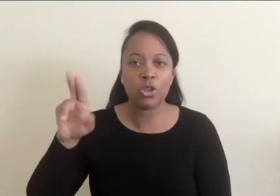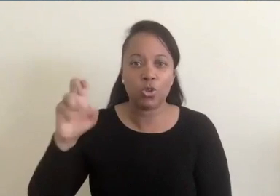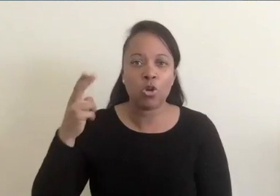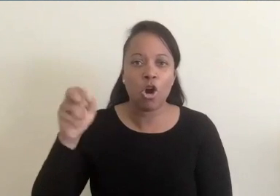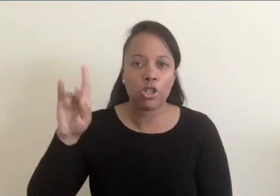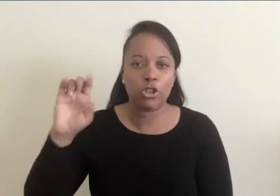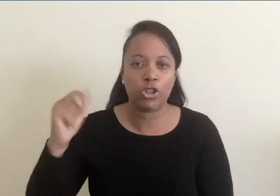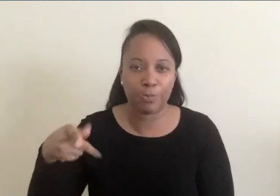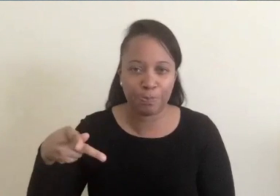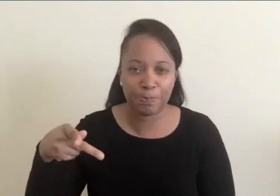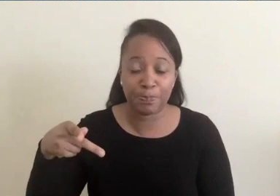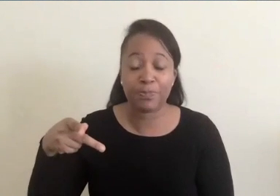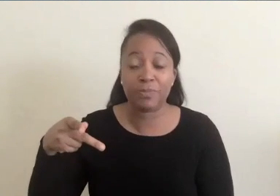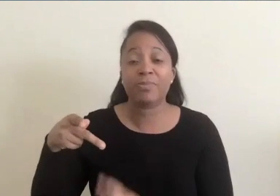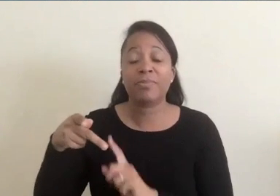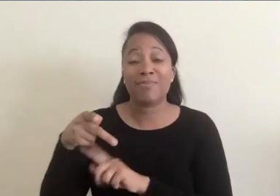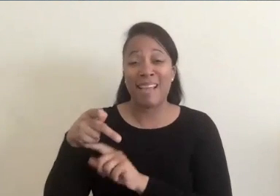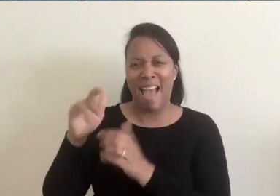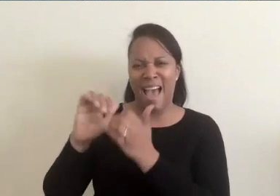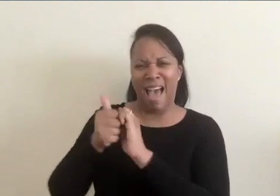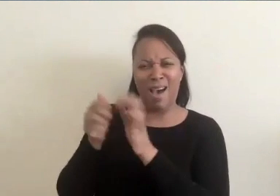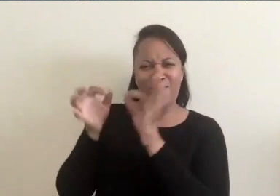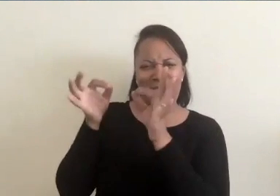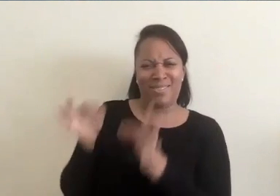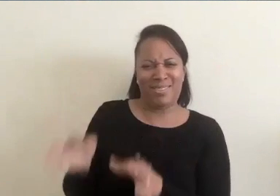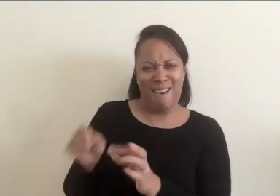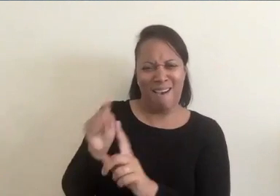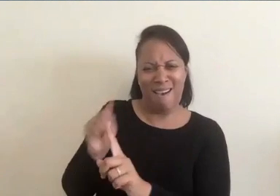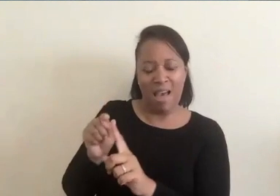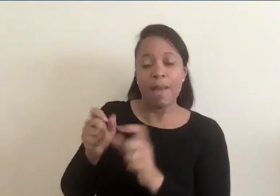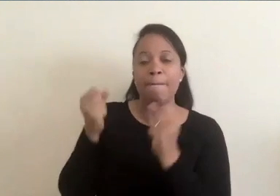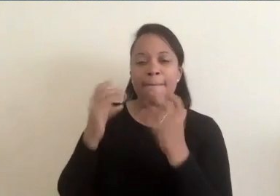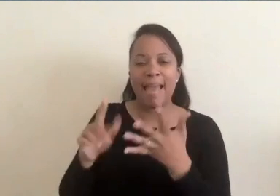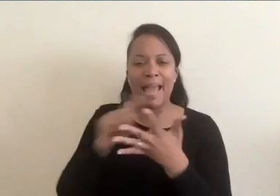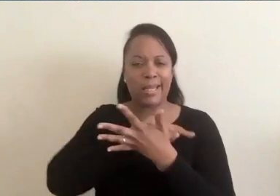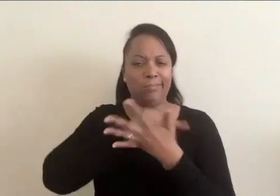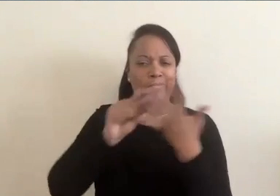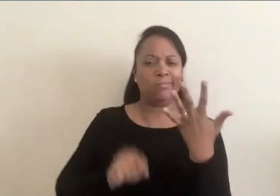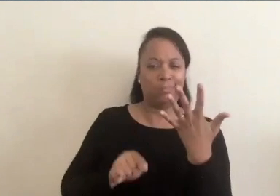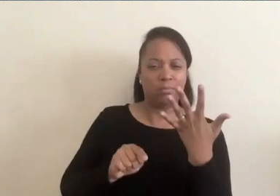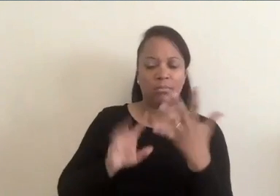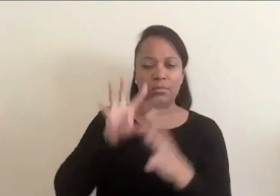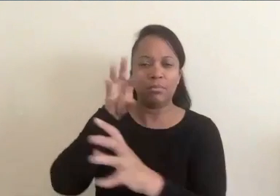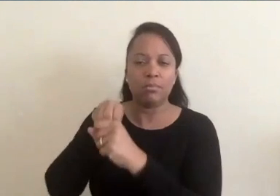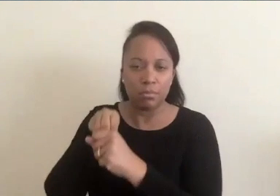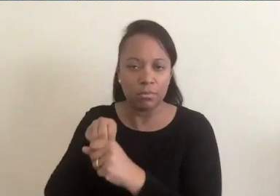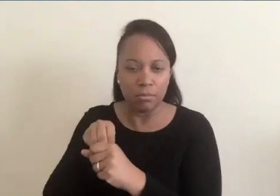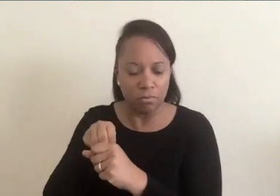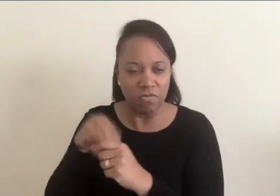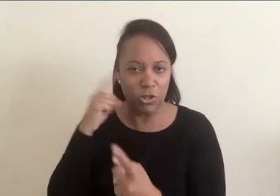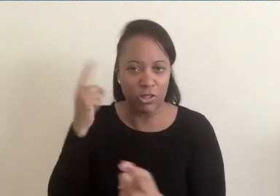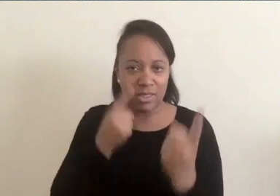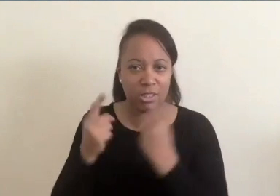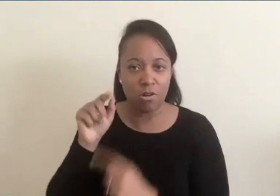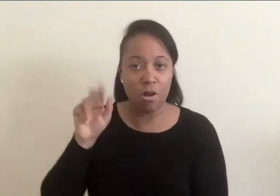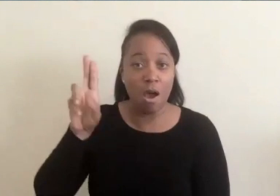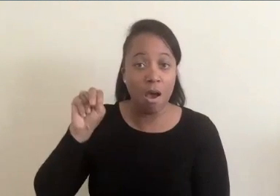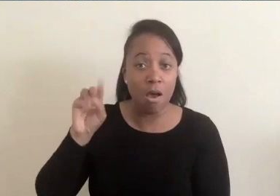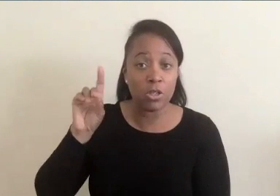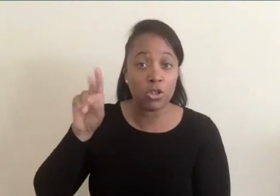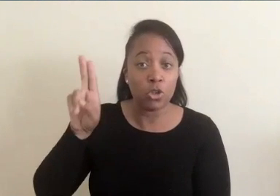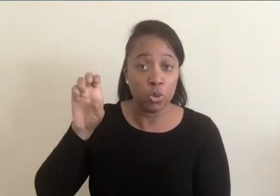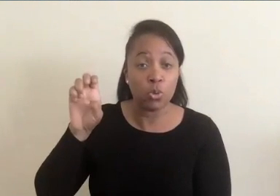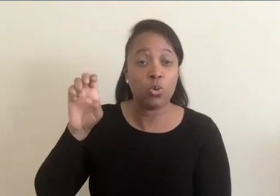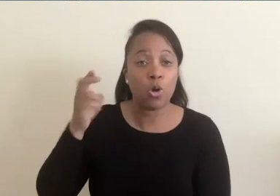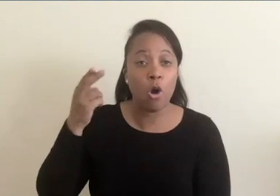consider many factors to figure out, to determine whether there's an undue hardship. The size